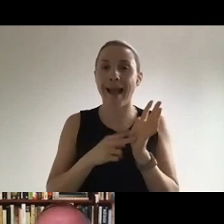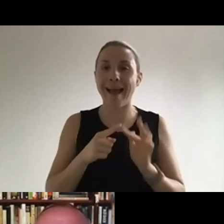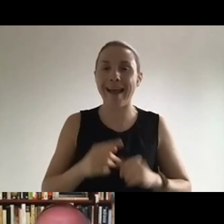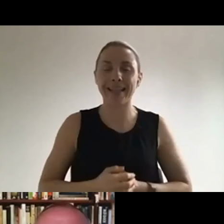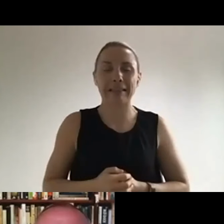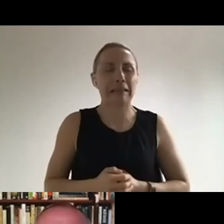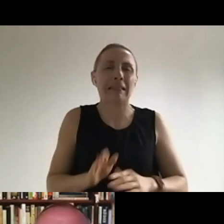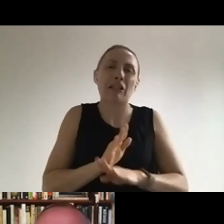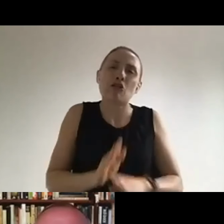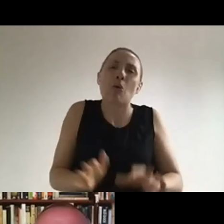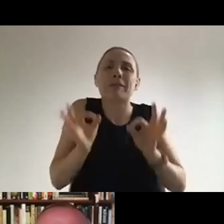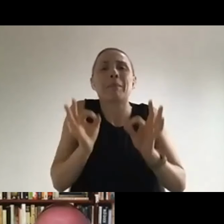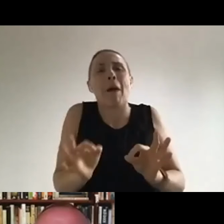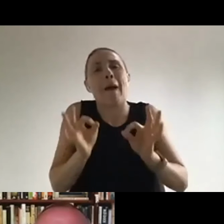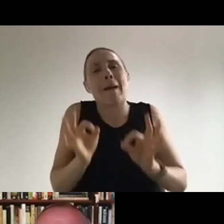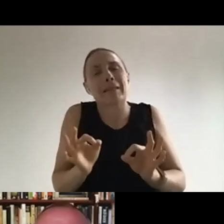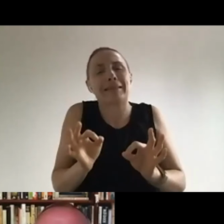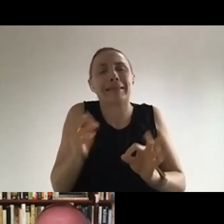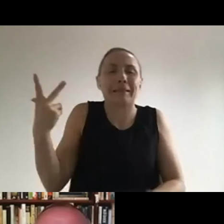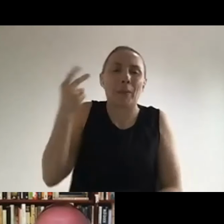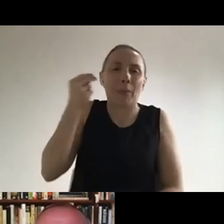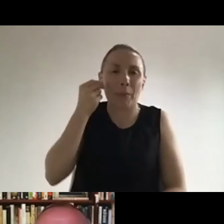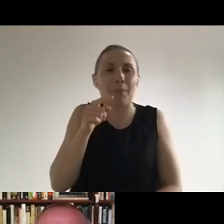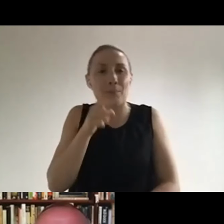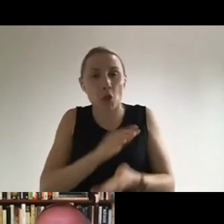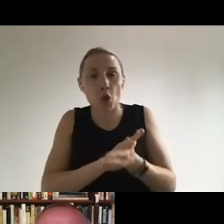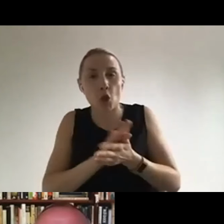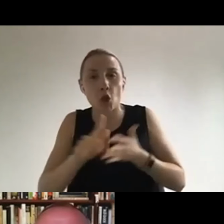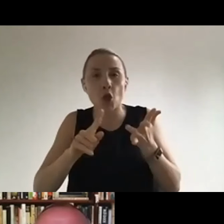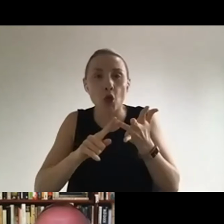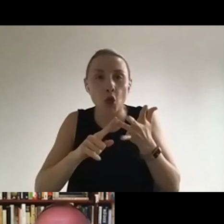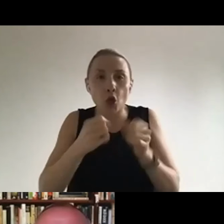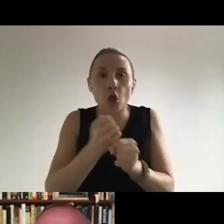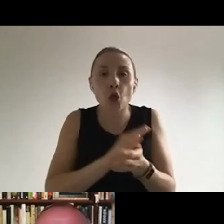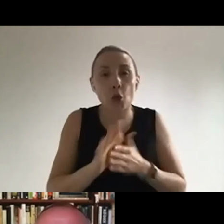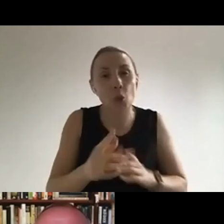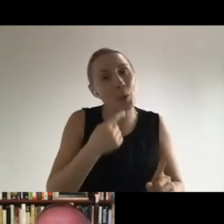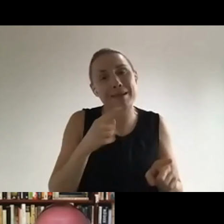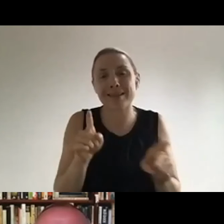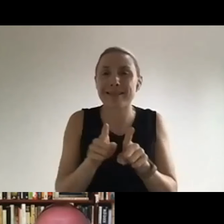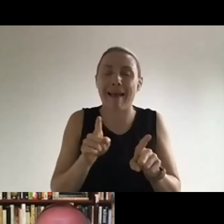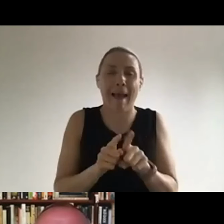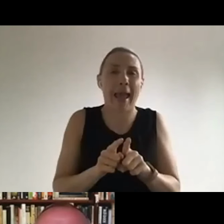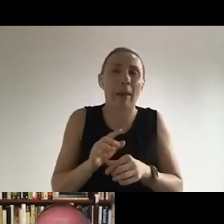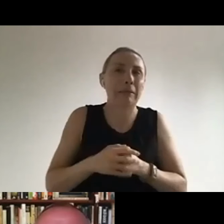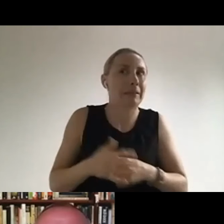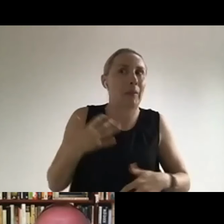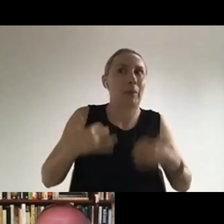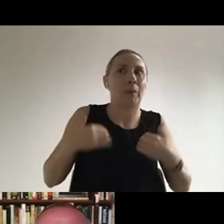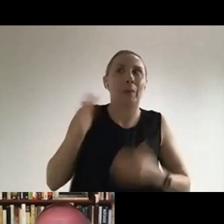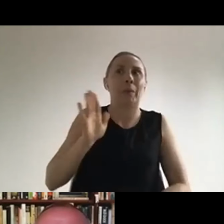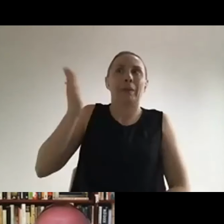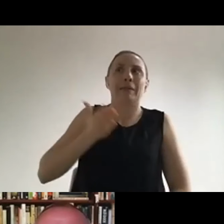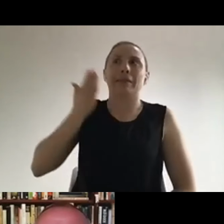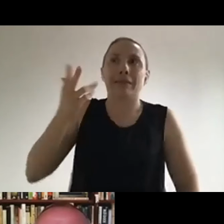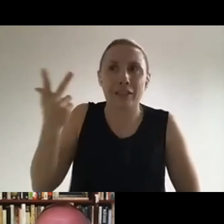you just alluded to. He's not looking forward to it because it's not pleasant. But we know that in